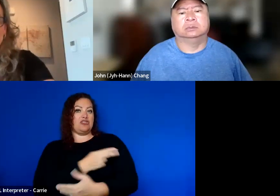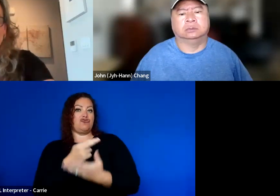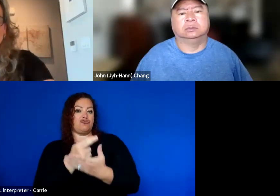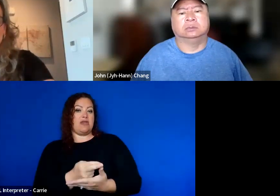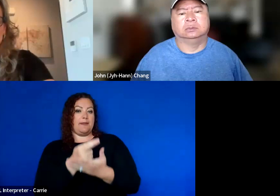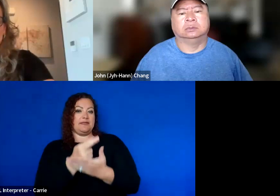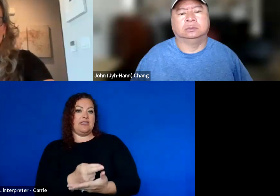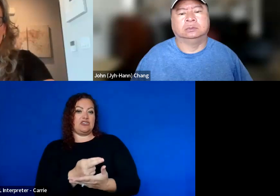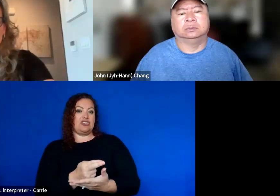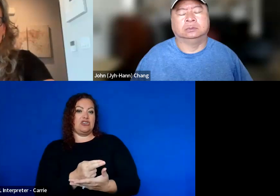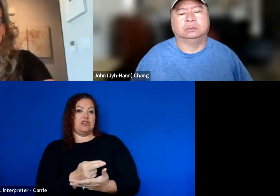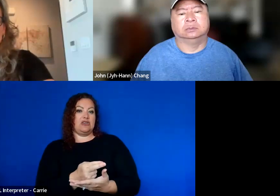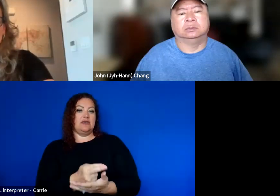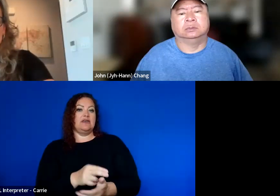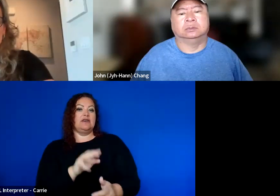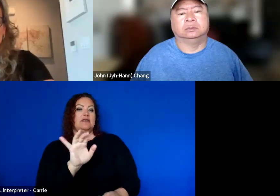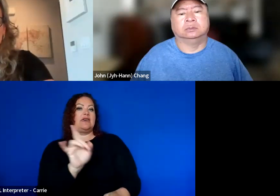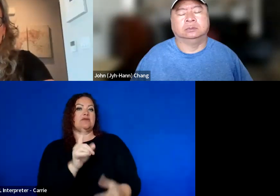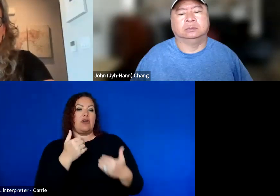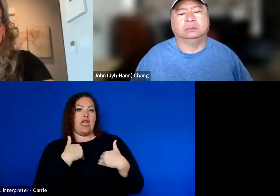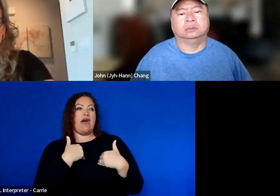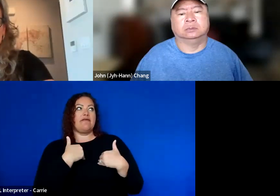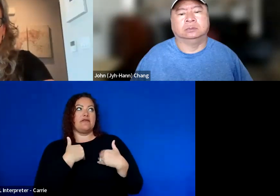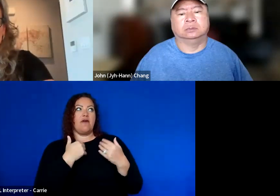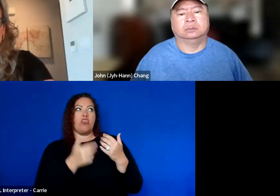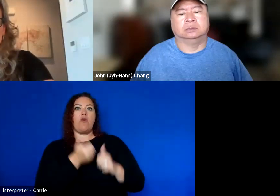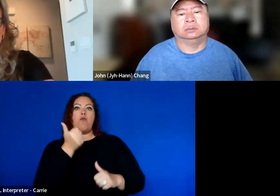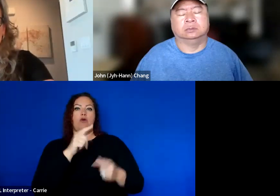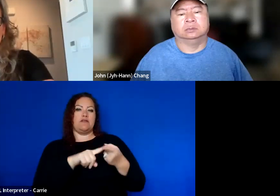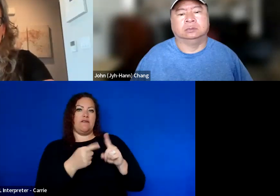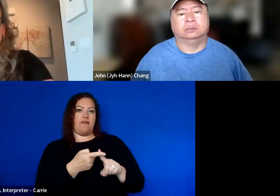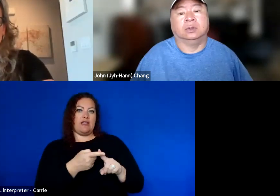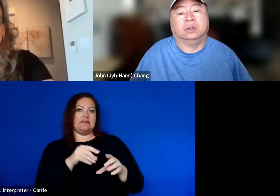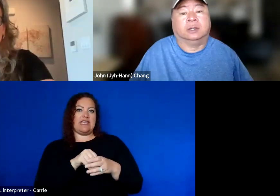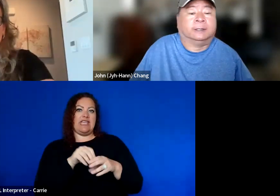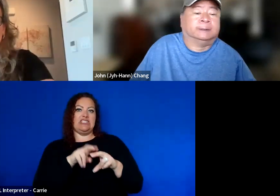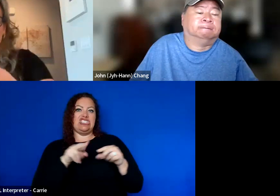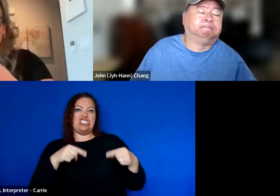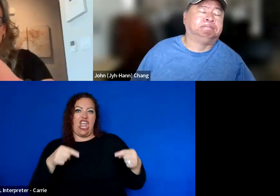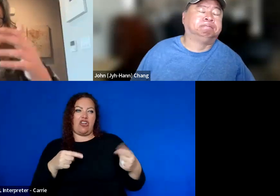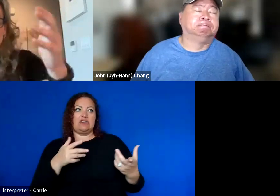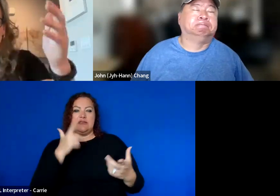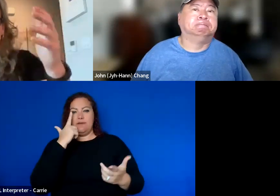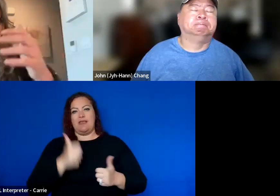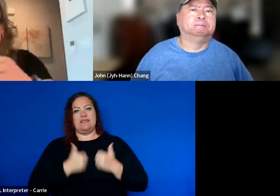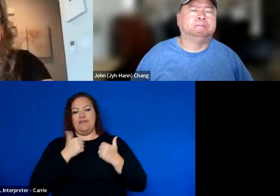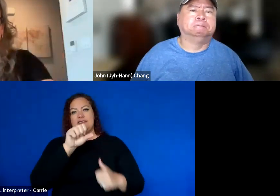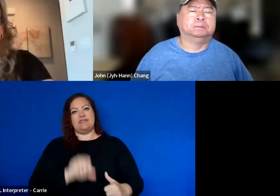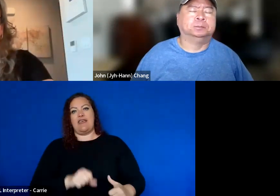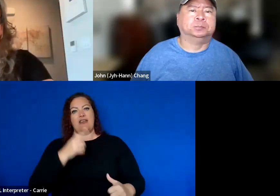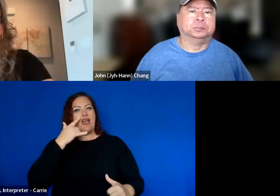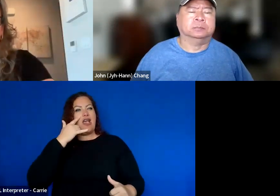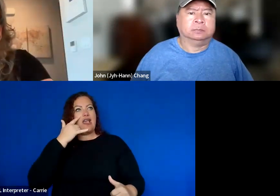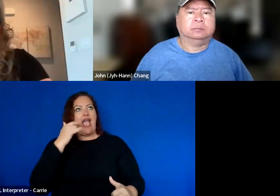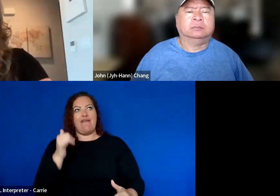So that's probably where I have the largest number of friends in chairs, just because living in Southern California is so